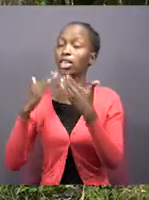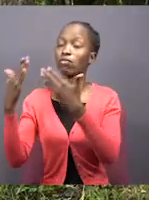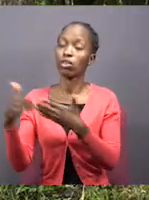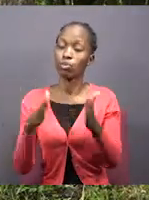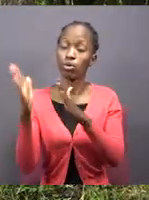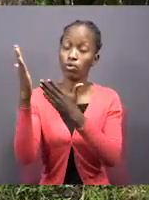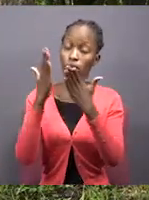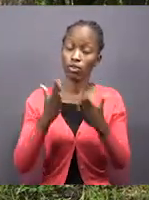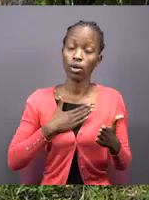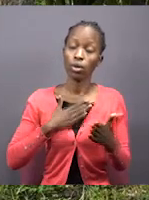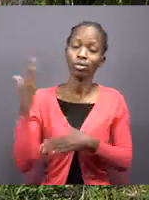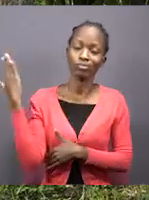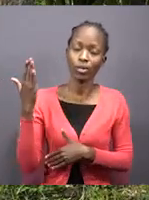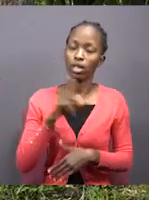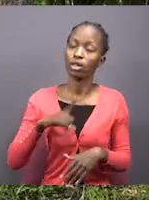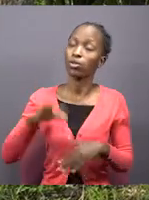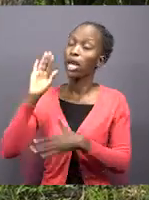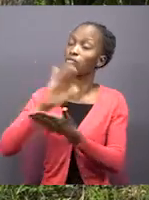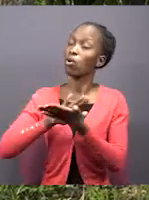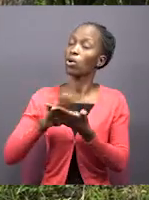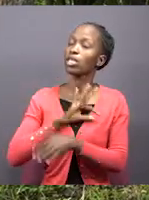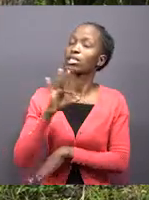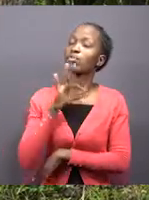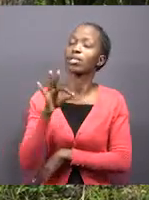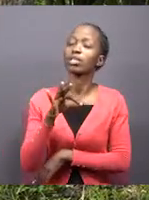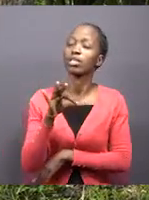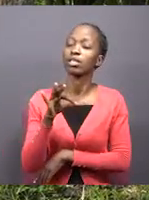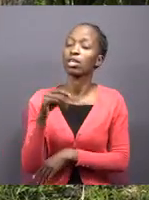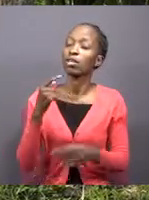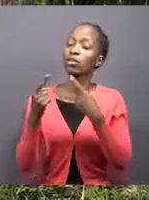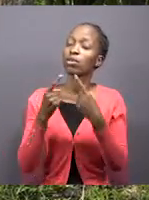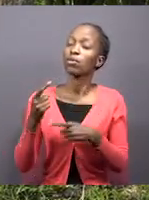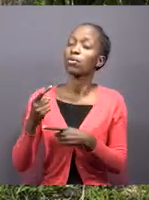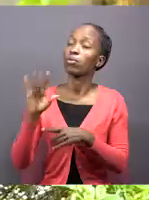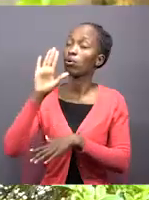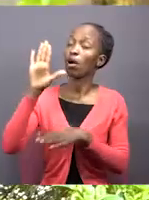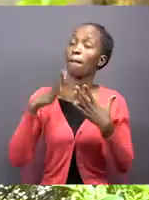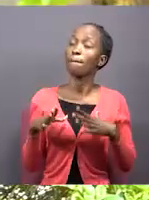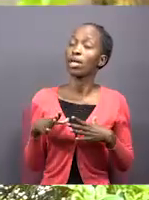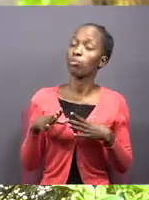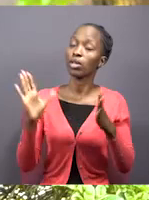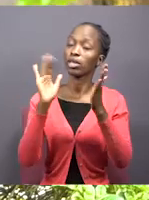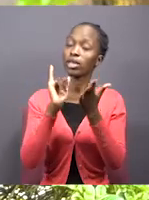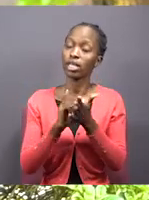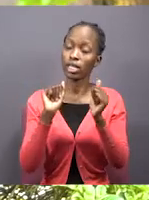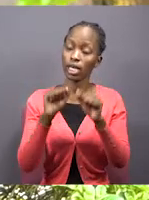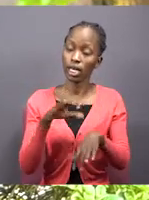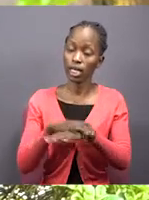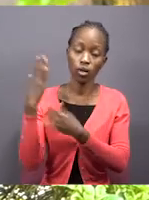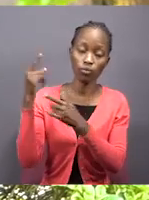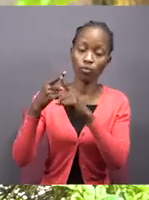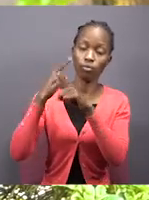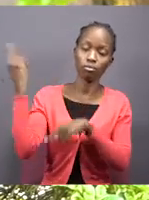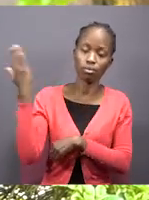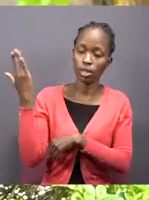you've given me to share your word. Lord, I ask for your Holy Spirit to speak to me, speak to your people, Lord, that they may get hope from